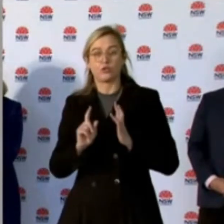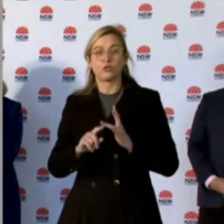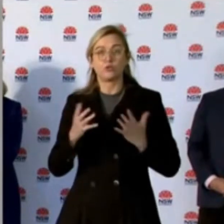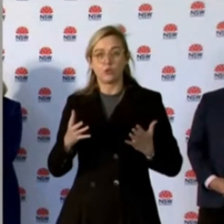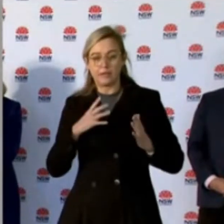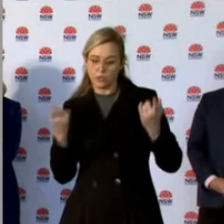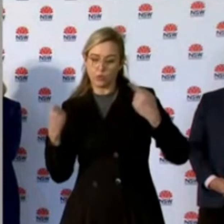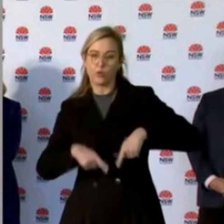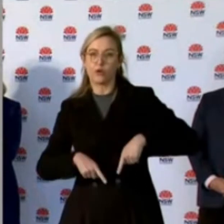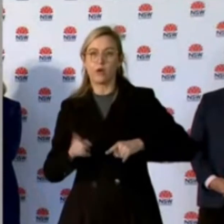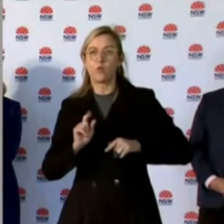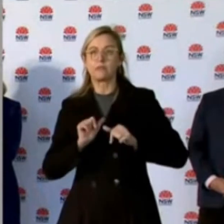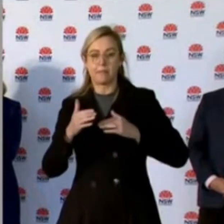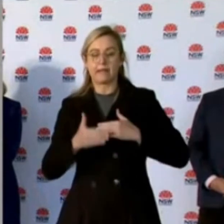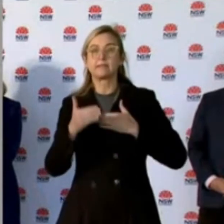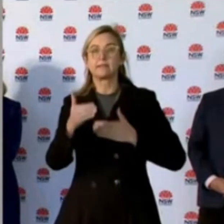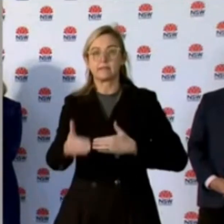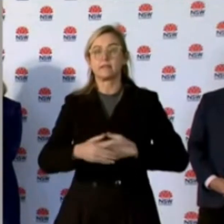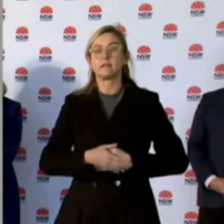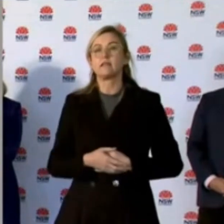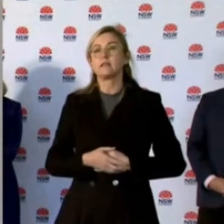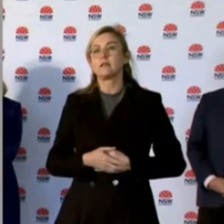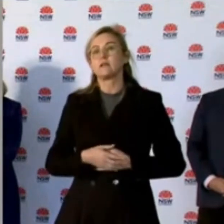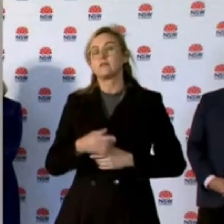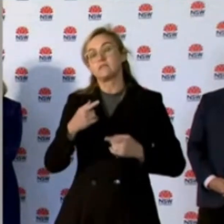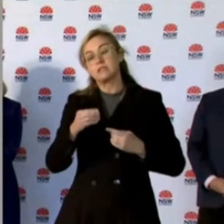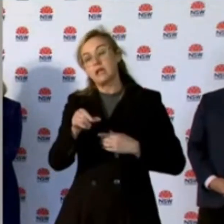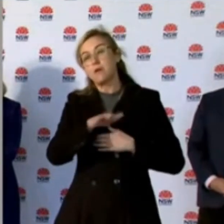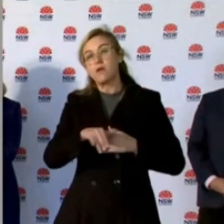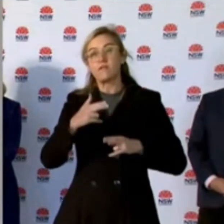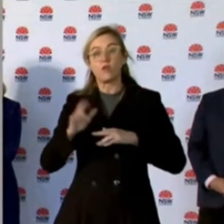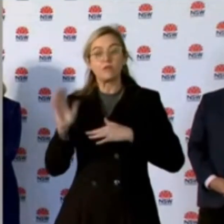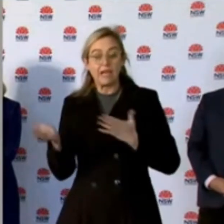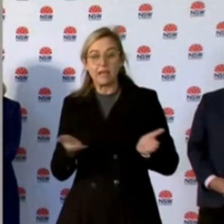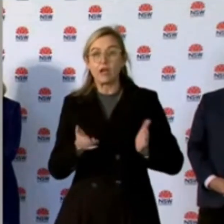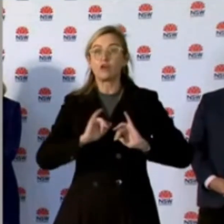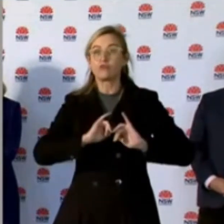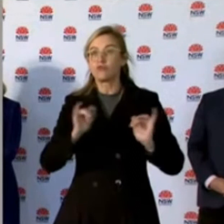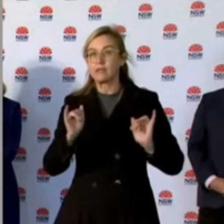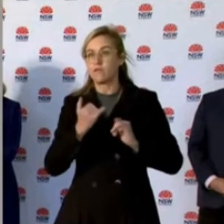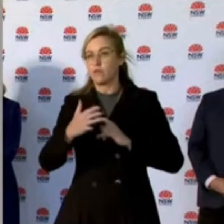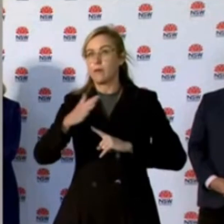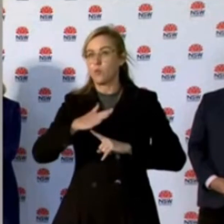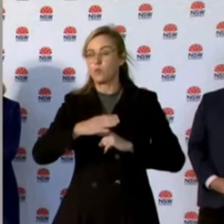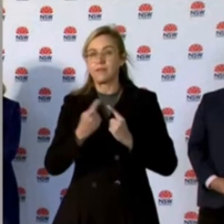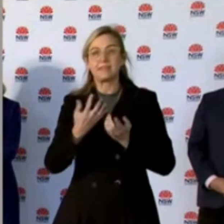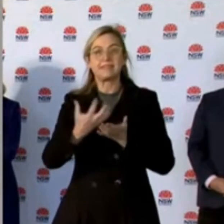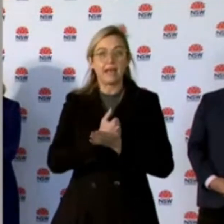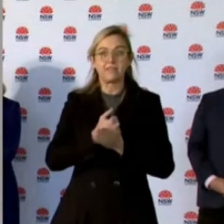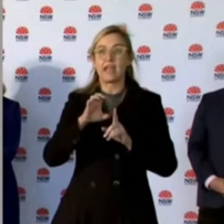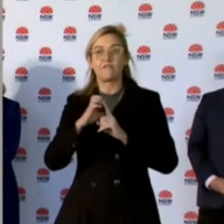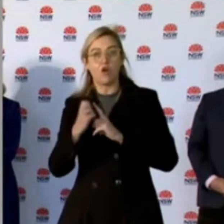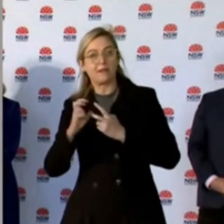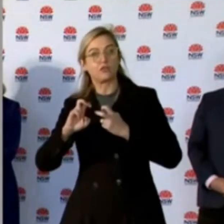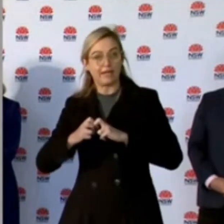Ultimately, there are areas, whether it's in terms of deliveries, critical maintenance, safety and security, environmental issues that will